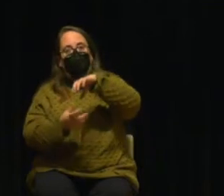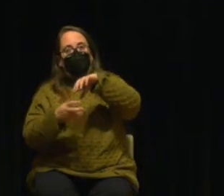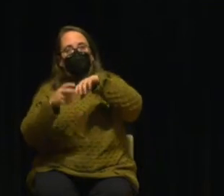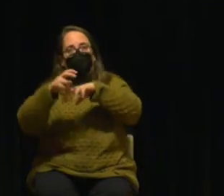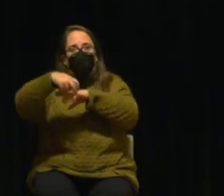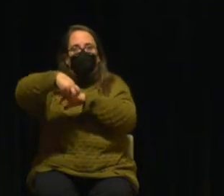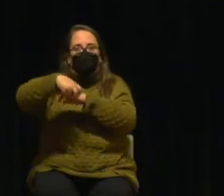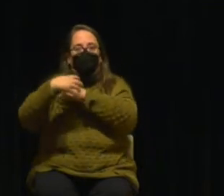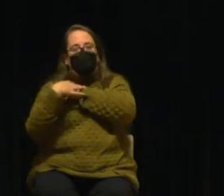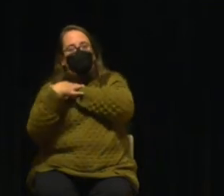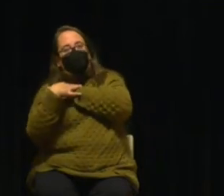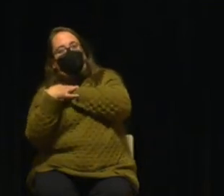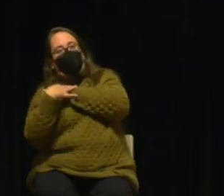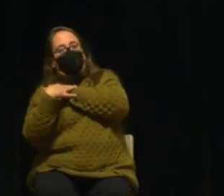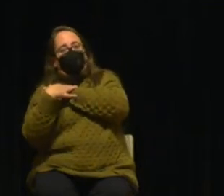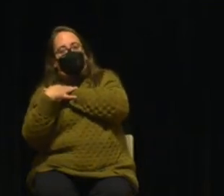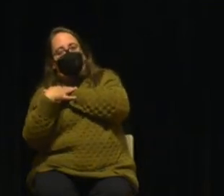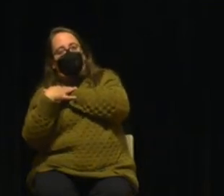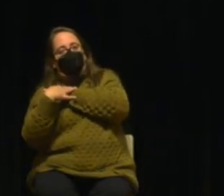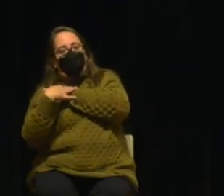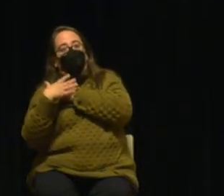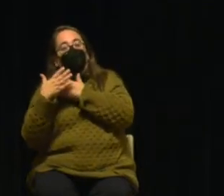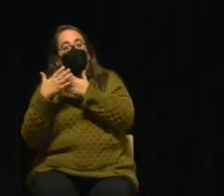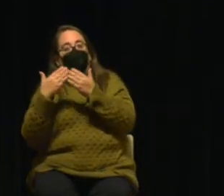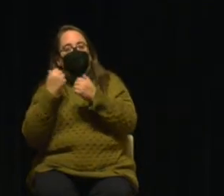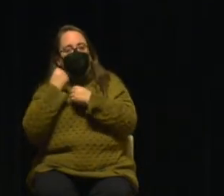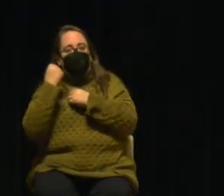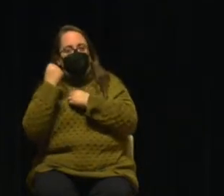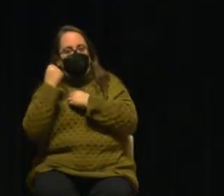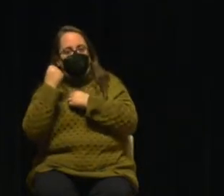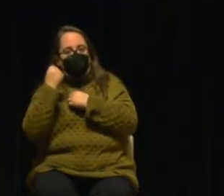suspended on his shoulder, almost choking.